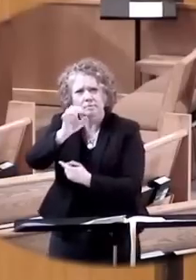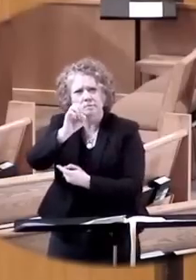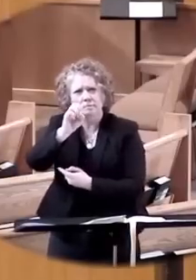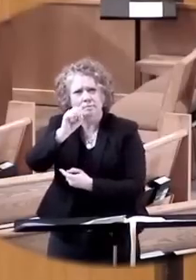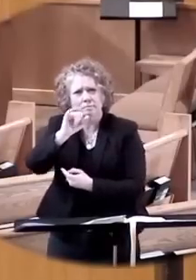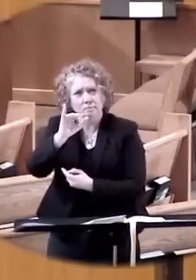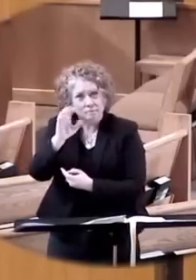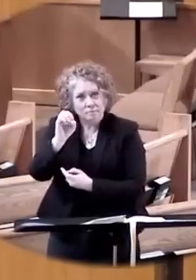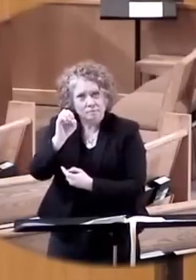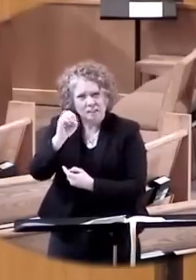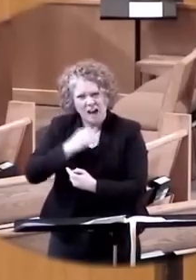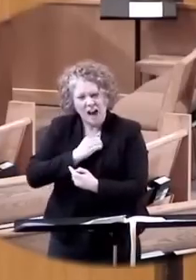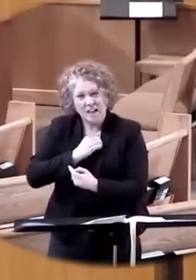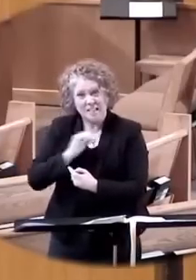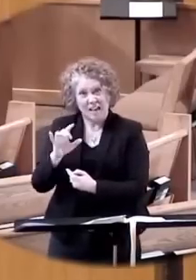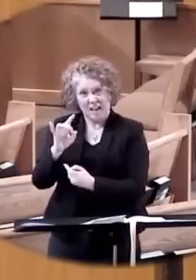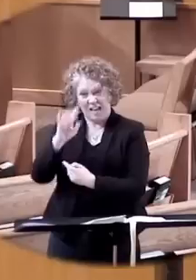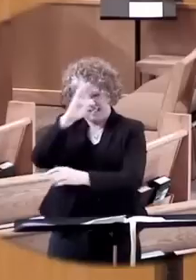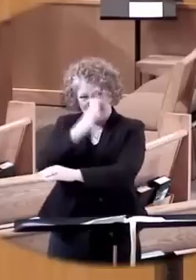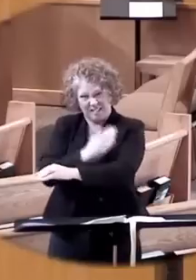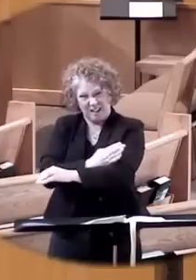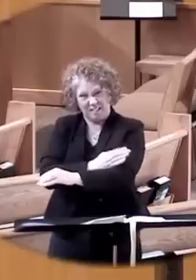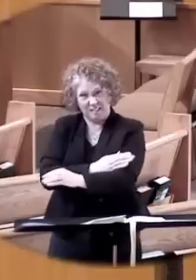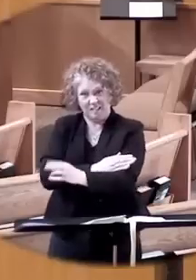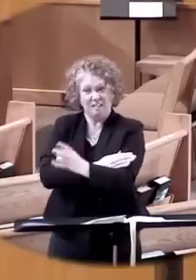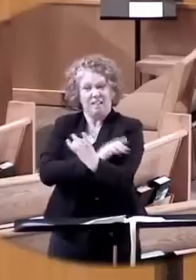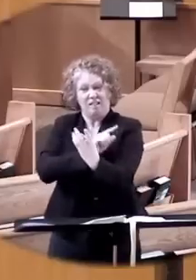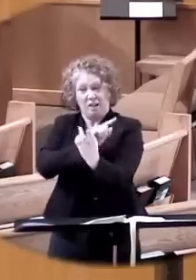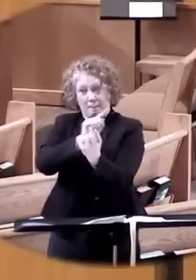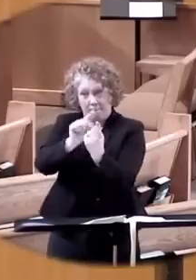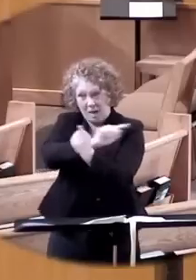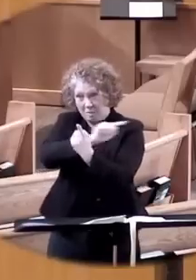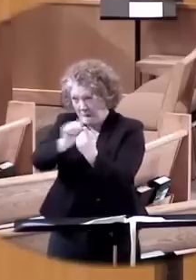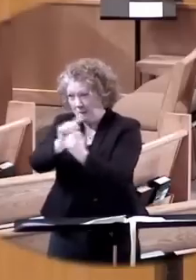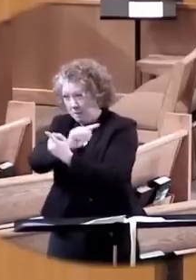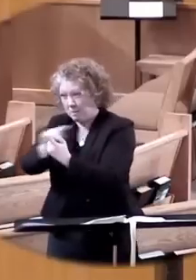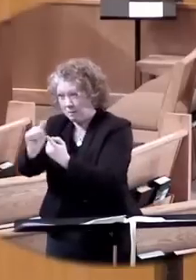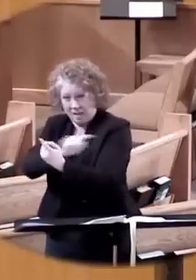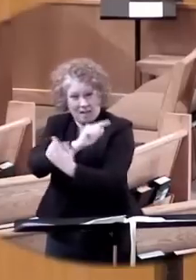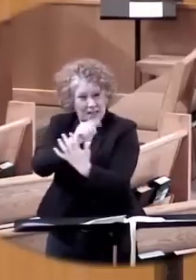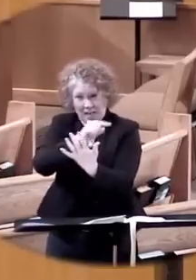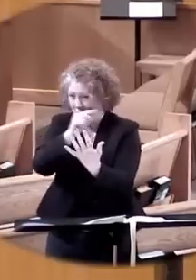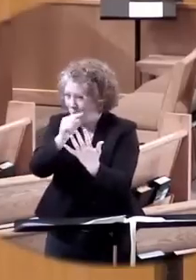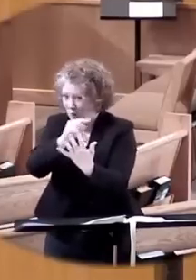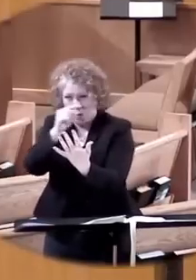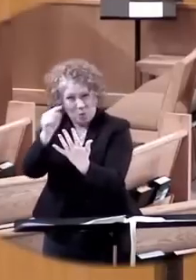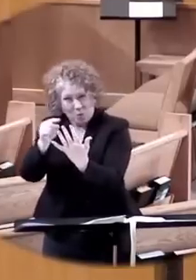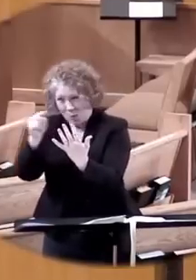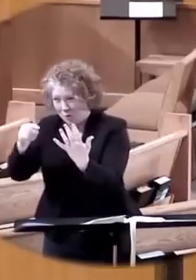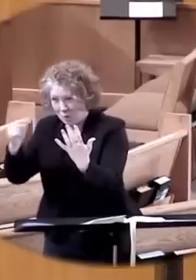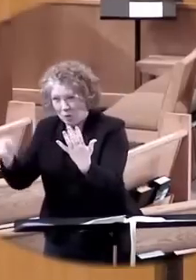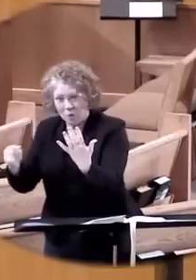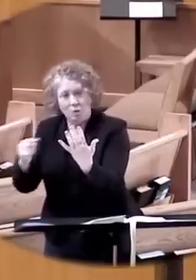to Samuel, assuming that one of them would be the one to be king.